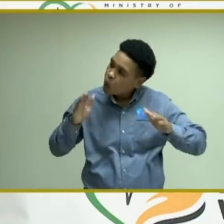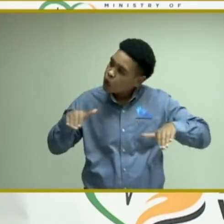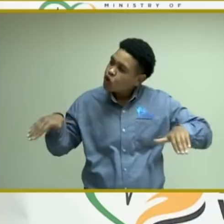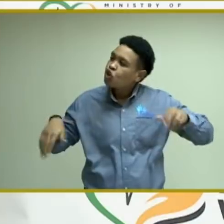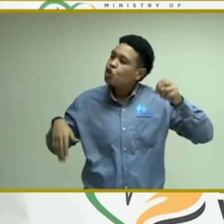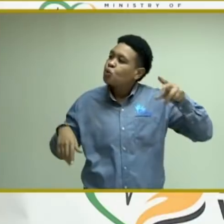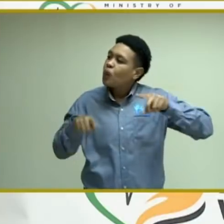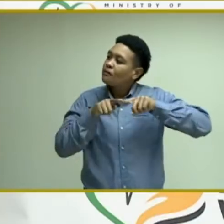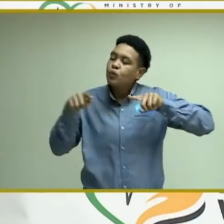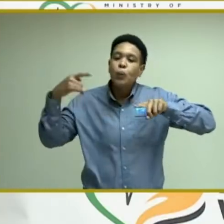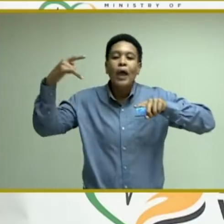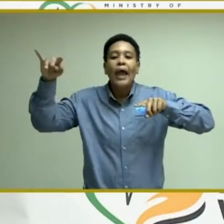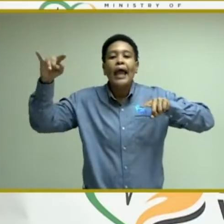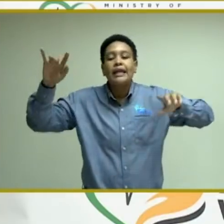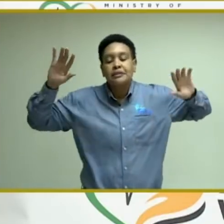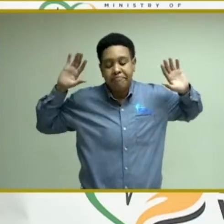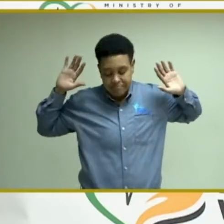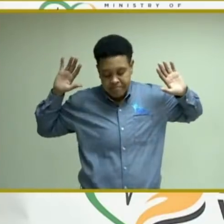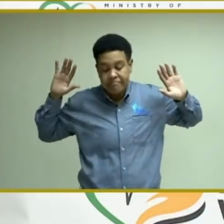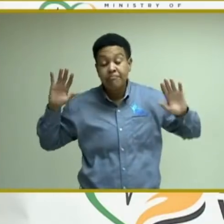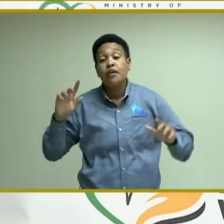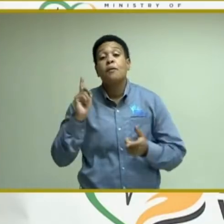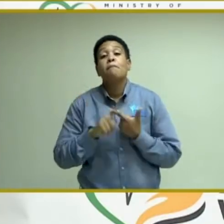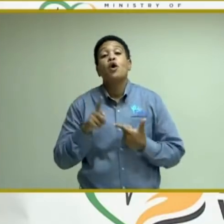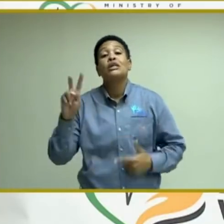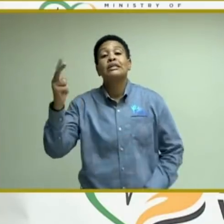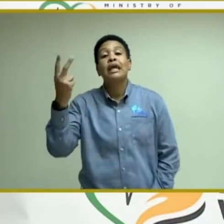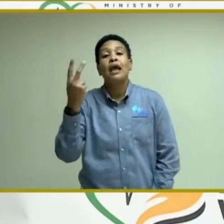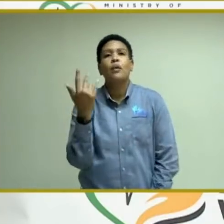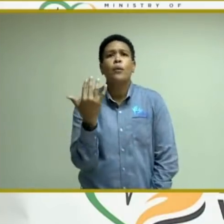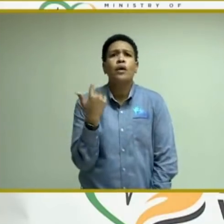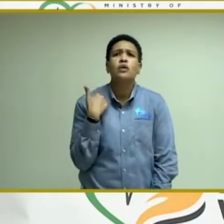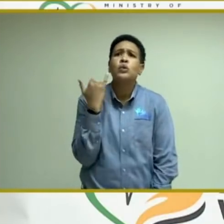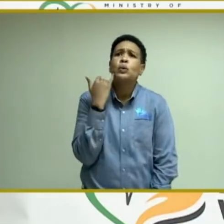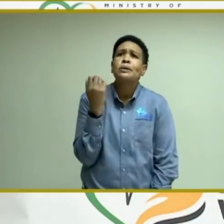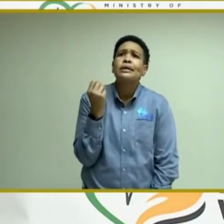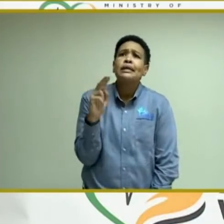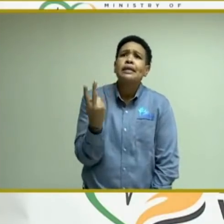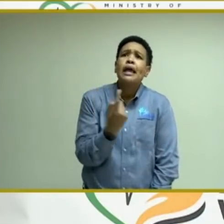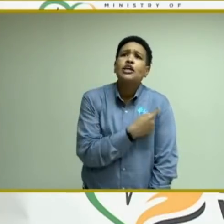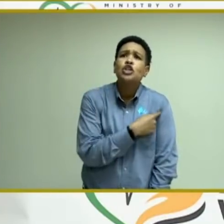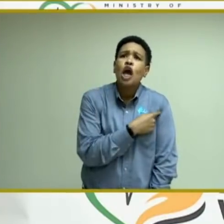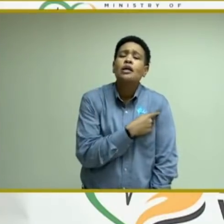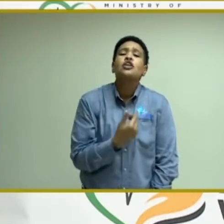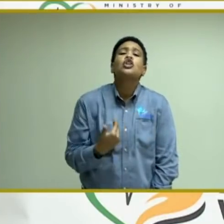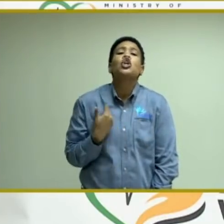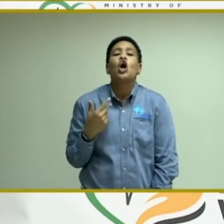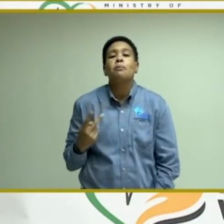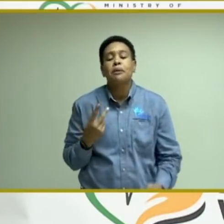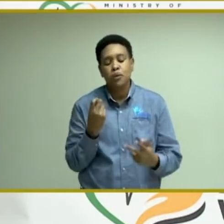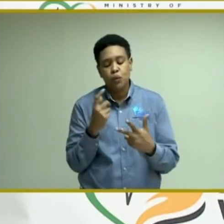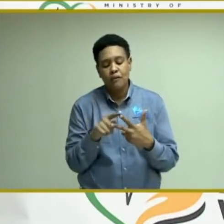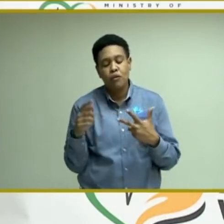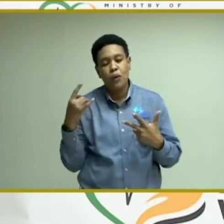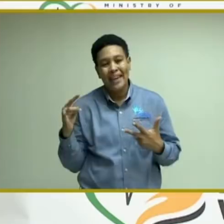absolutely clear, second doses who are waiting, young people 12 to